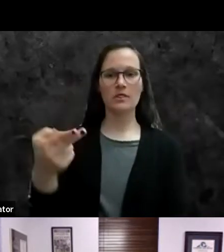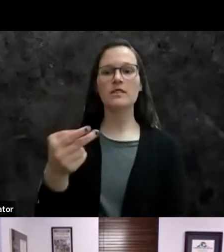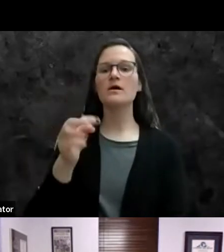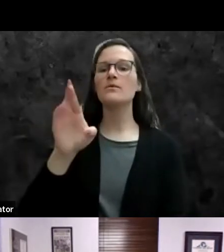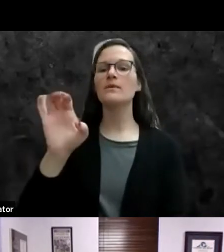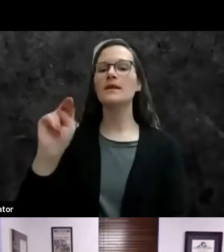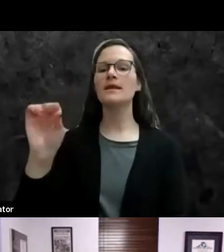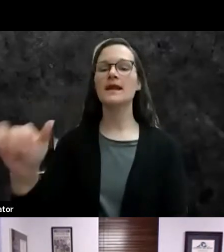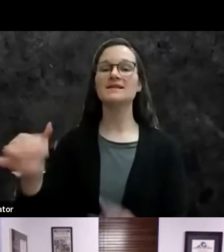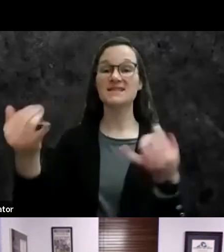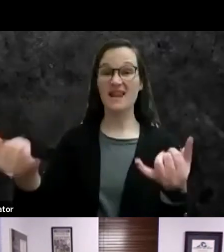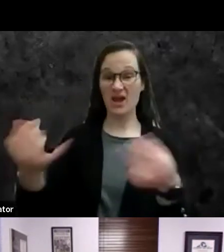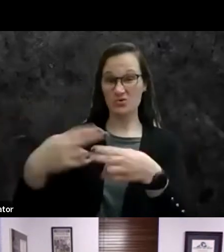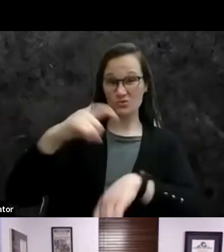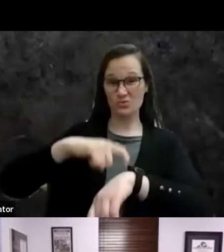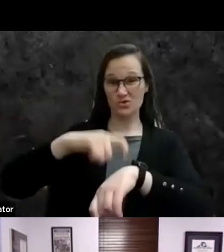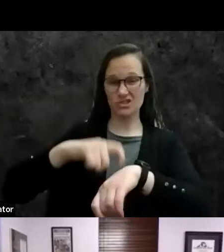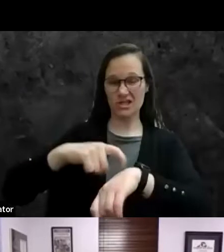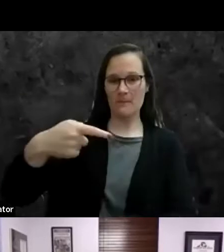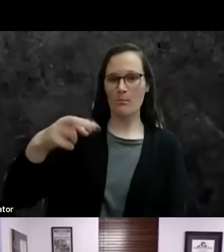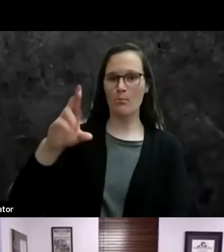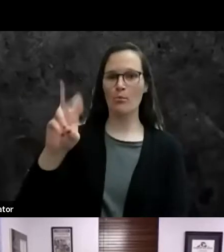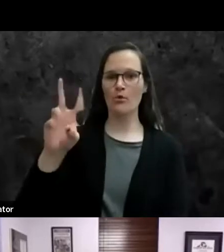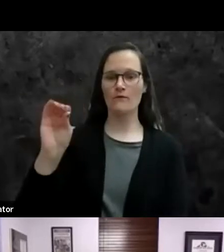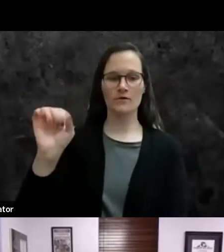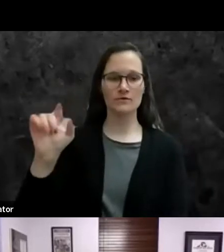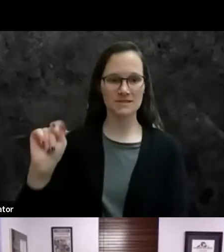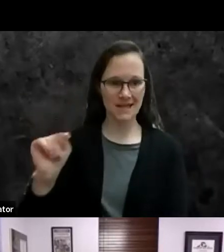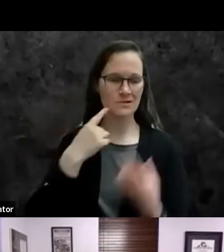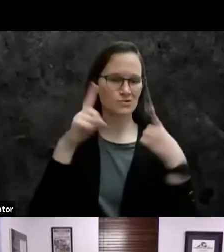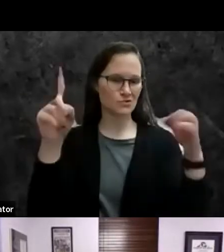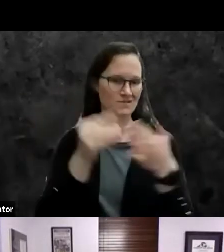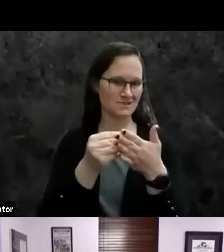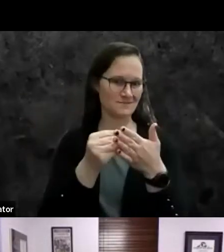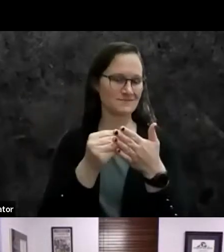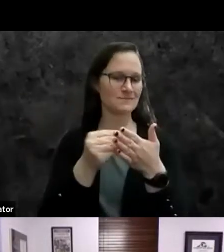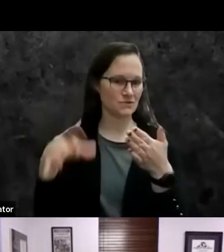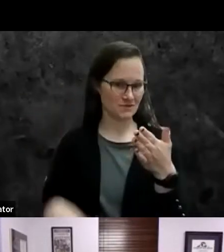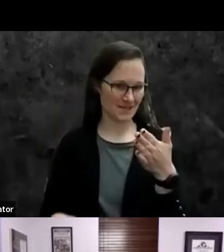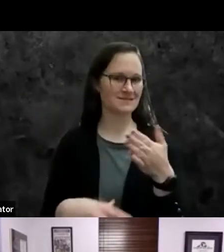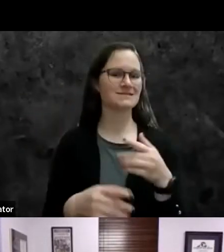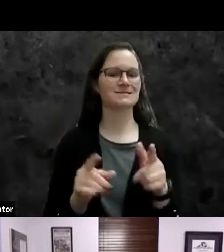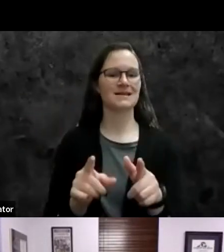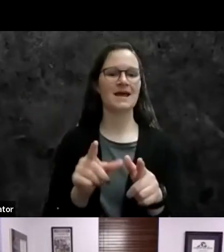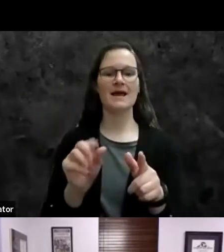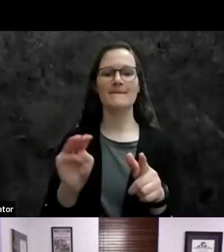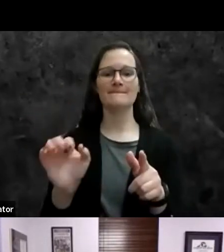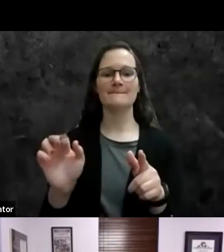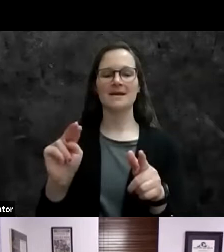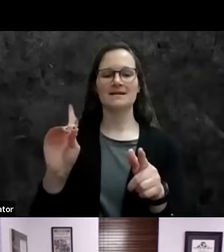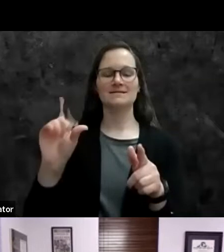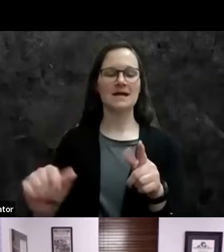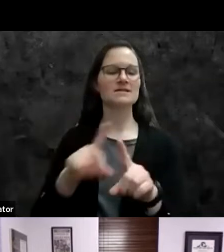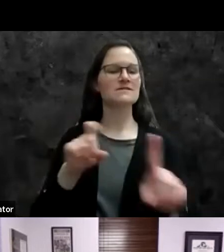Provost, as well as the Vice President for Student Success. Amanda Blair is interim responsible for Aggie Health and Wellness. And Kathryn Hanley is